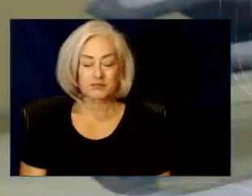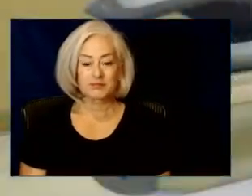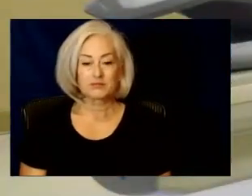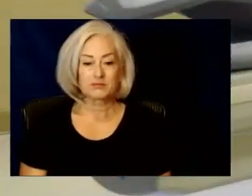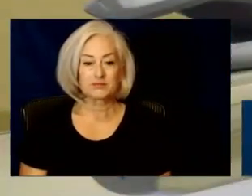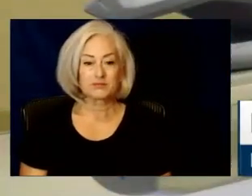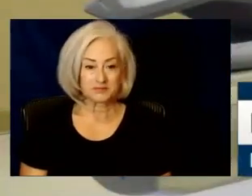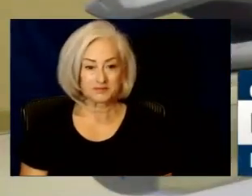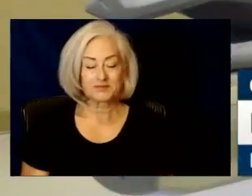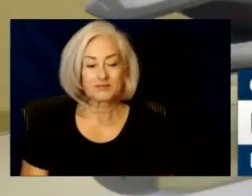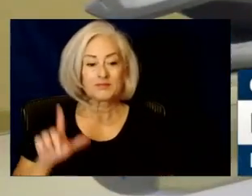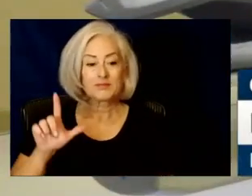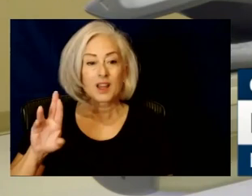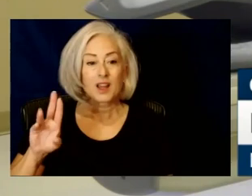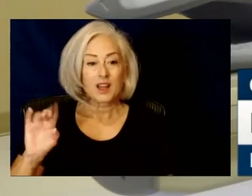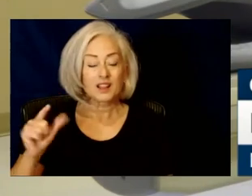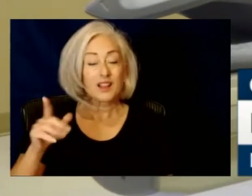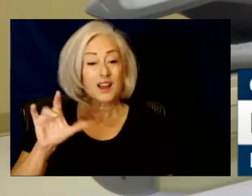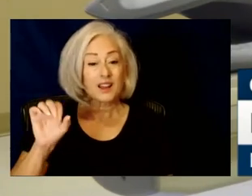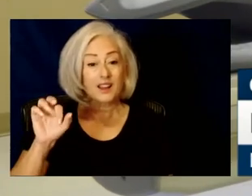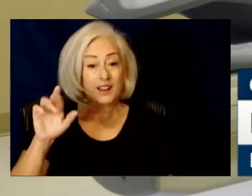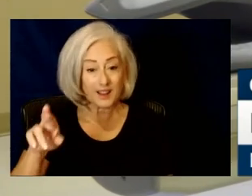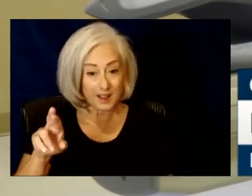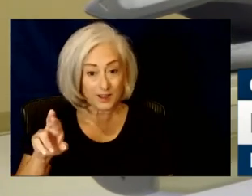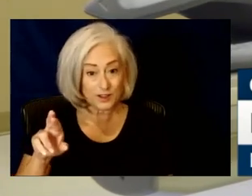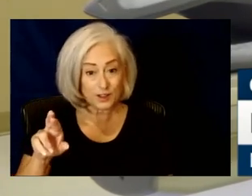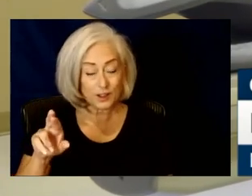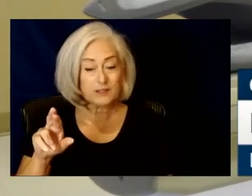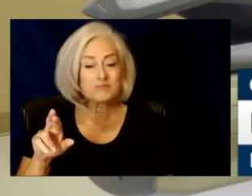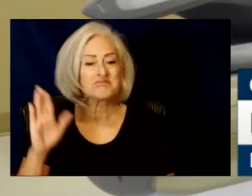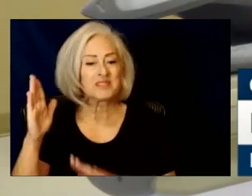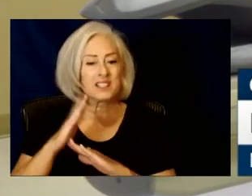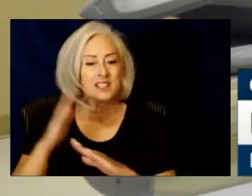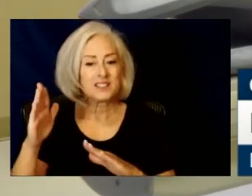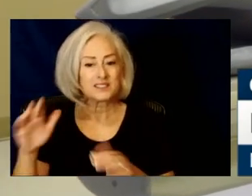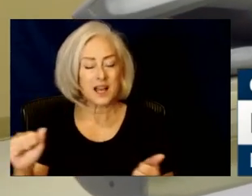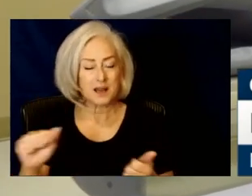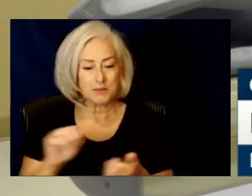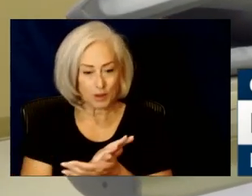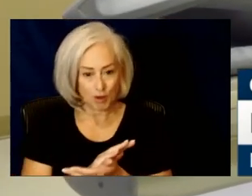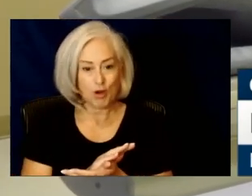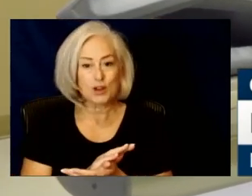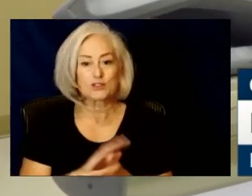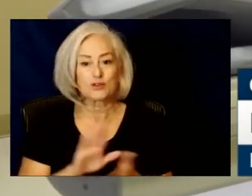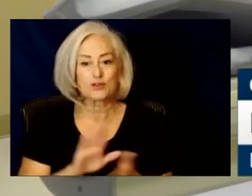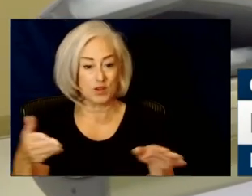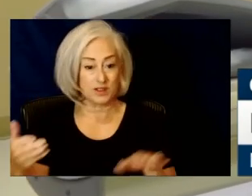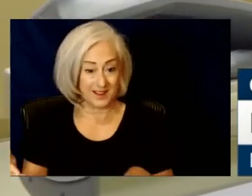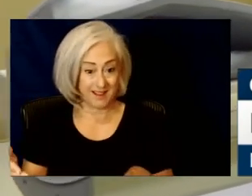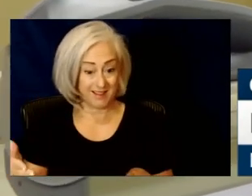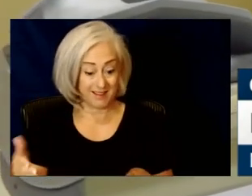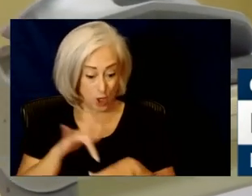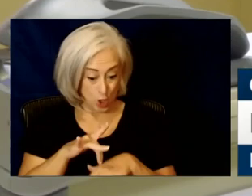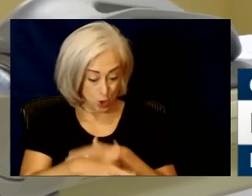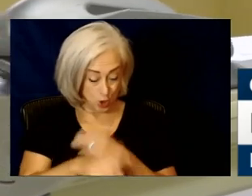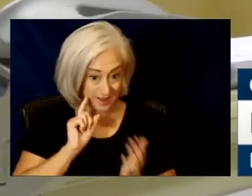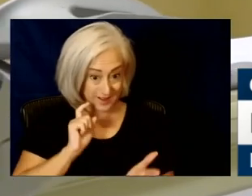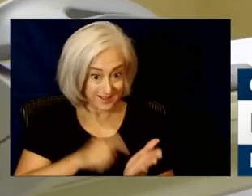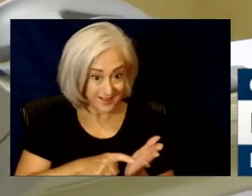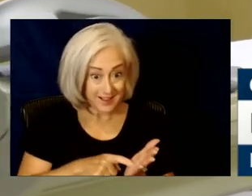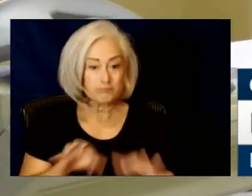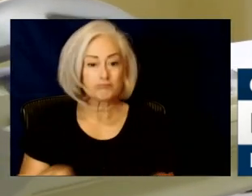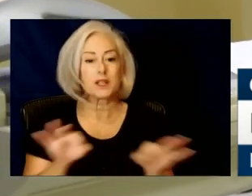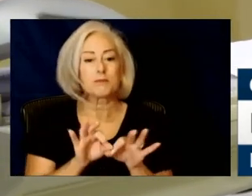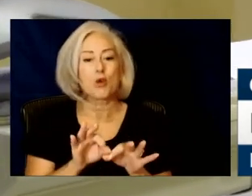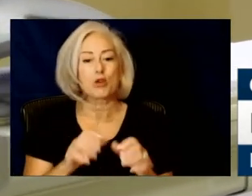Lung cancer is a leading cause of cancer deaths, and like all cancers, early detection is key to saving lives. A low-dose screening